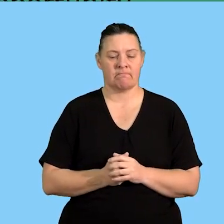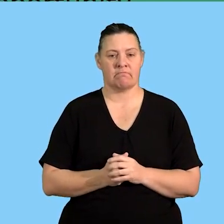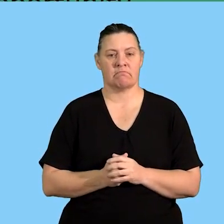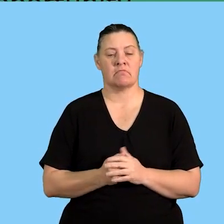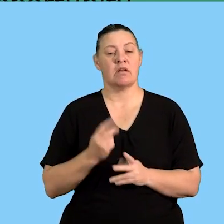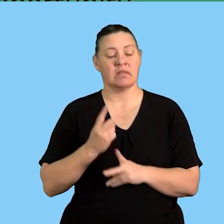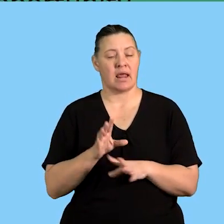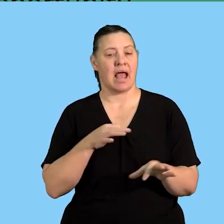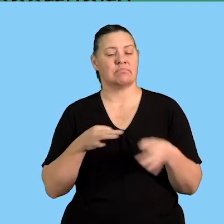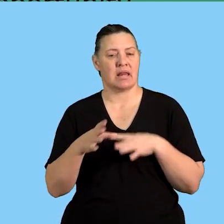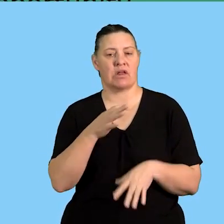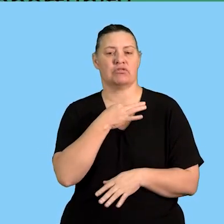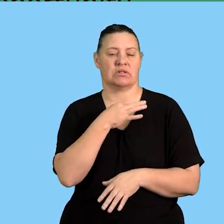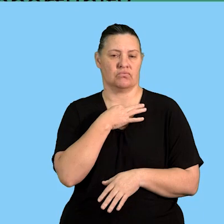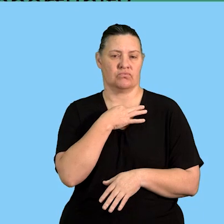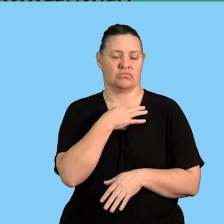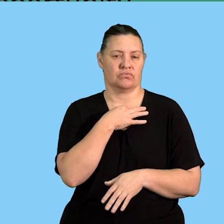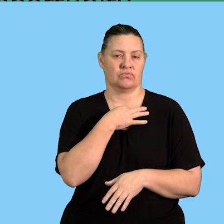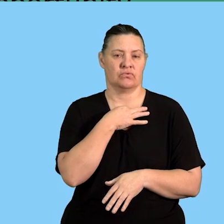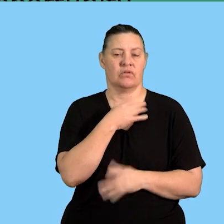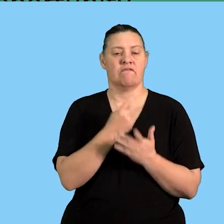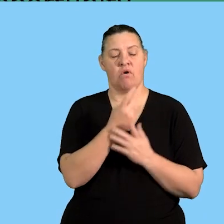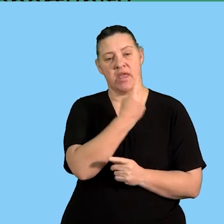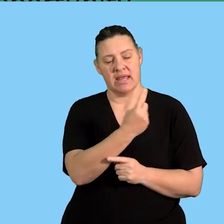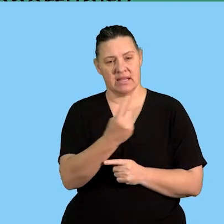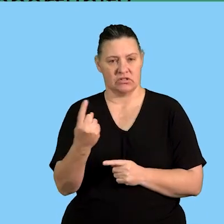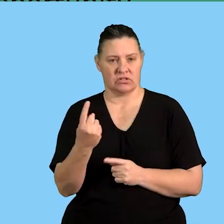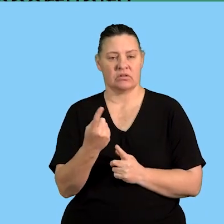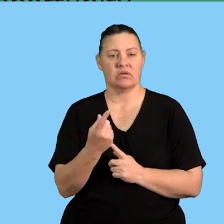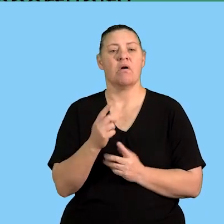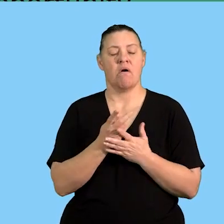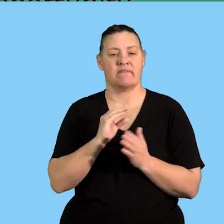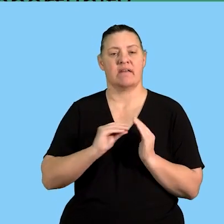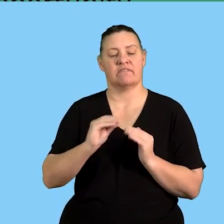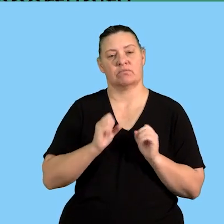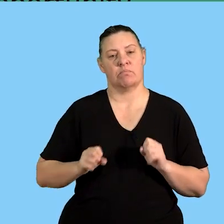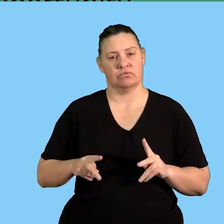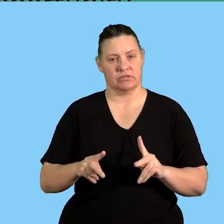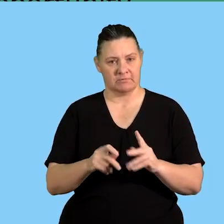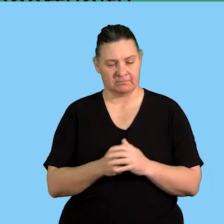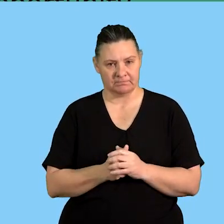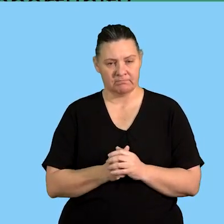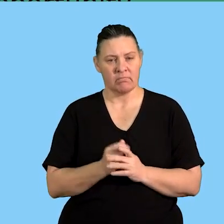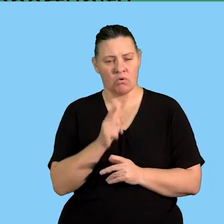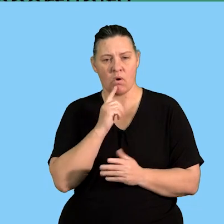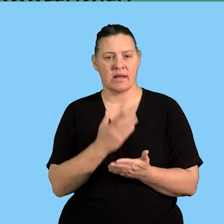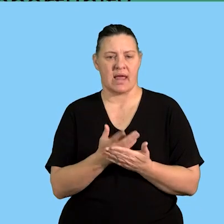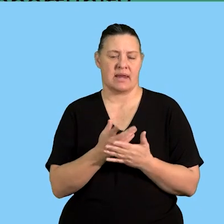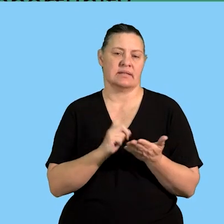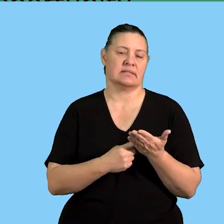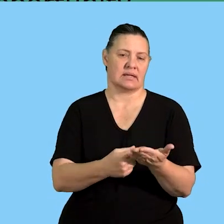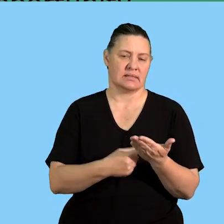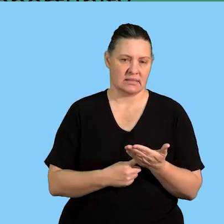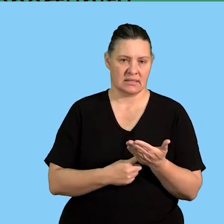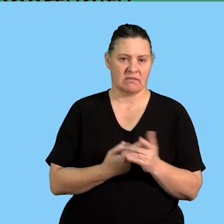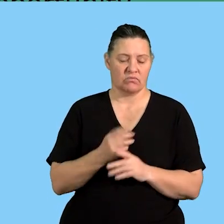Then be able to explain the risk factors for each type of investment opportunity that you shall have